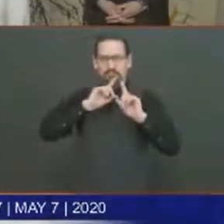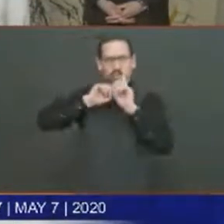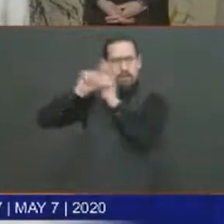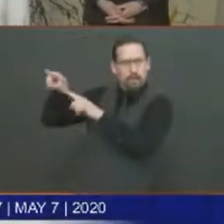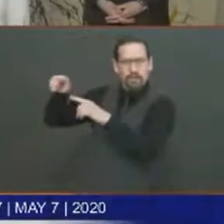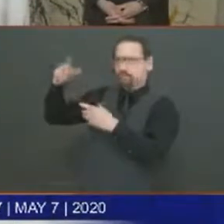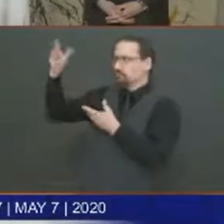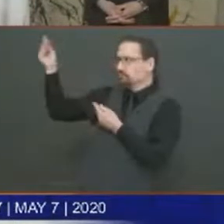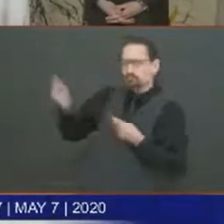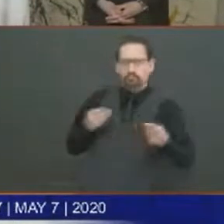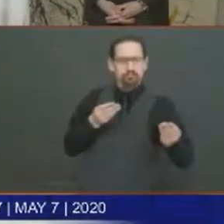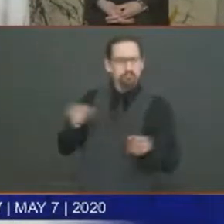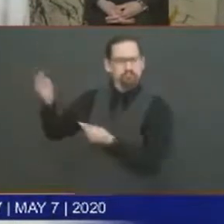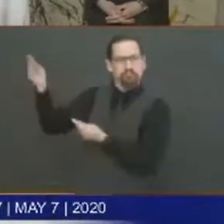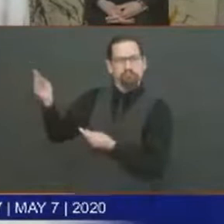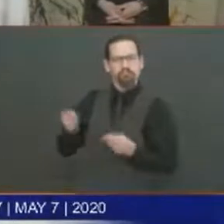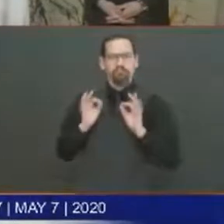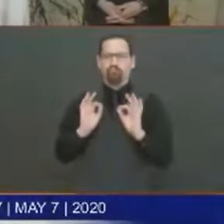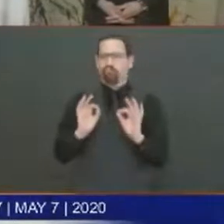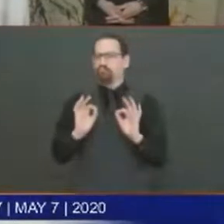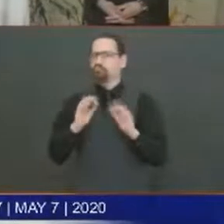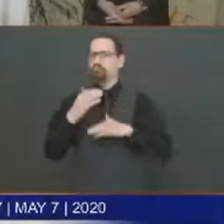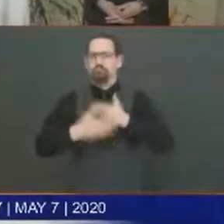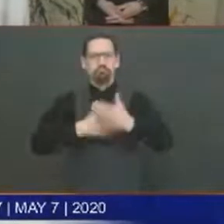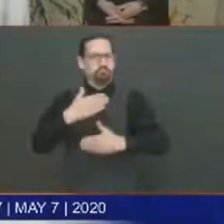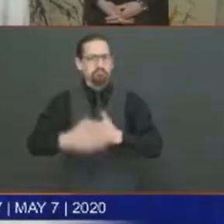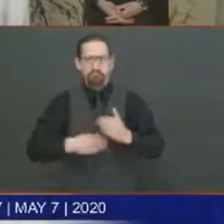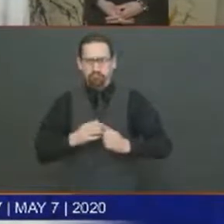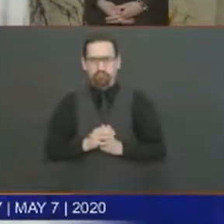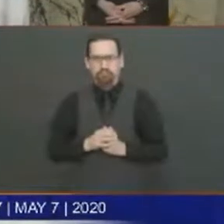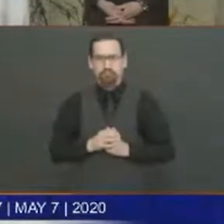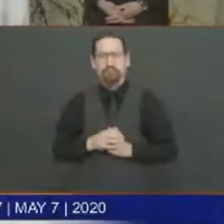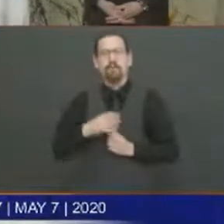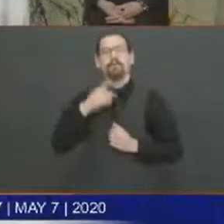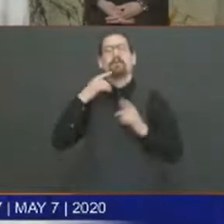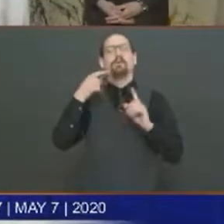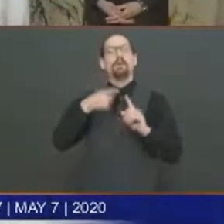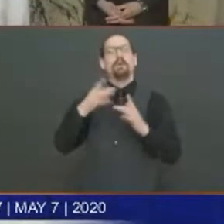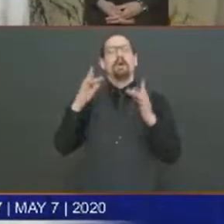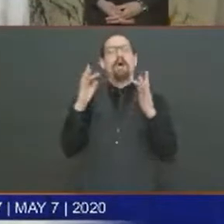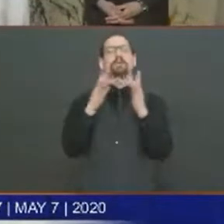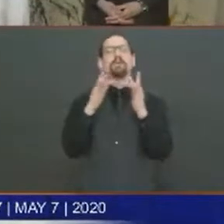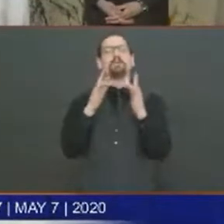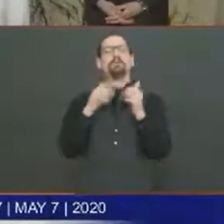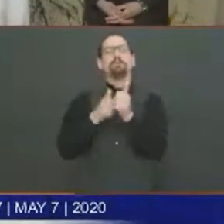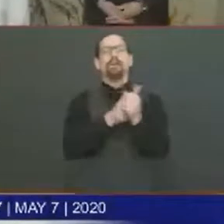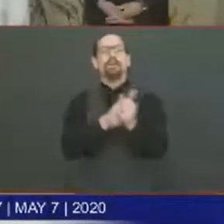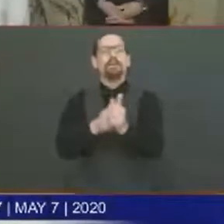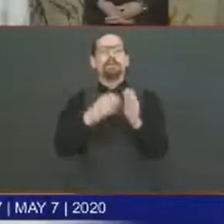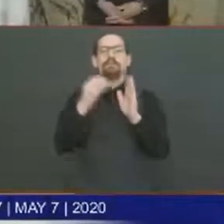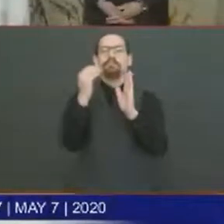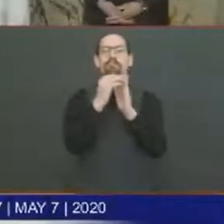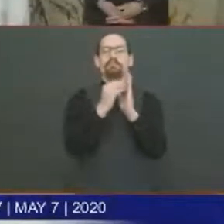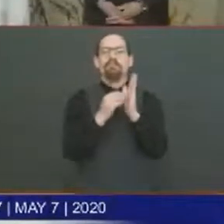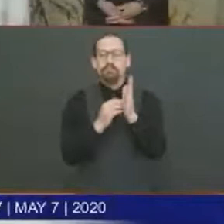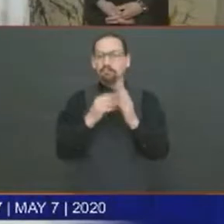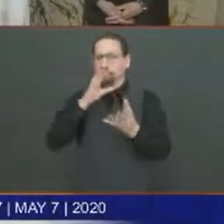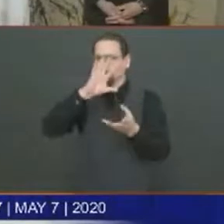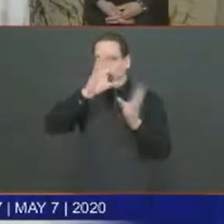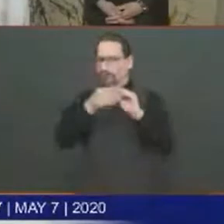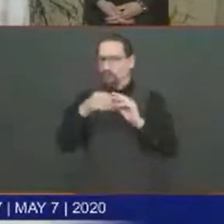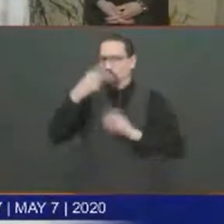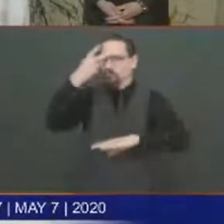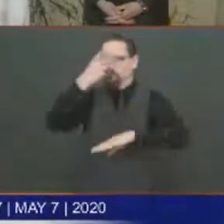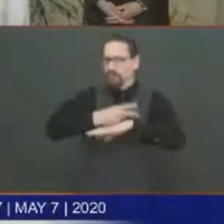majority of contact tracing is done within 48 hours. I want you to know that currently we're reaching out to over 90% of